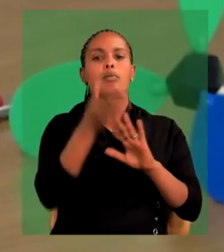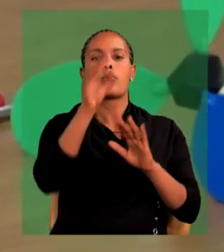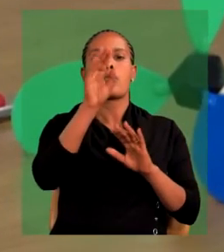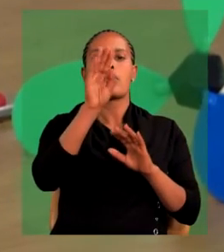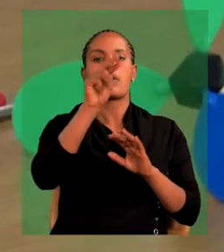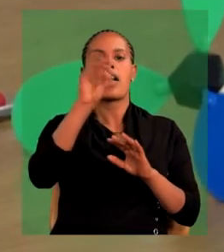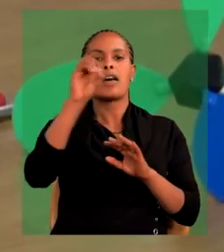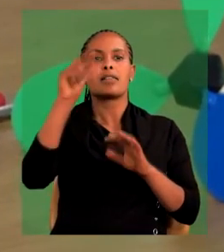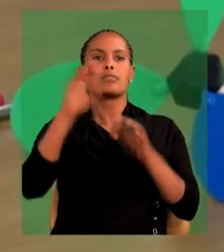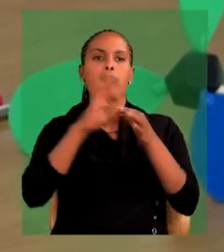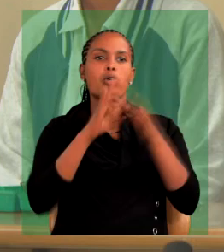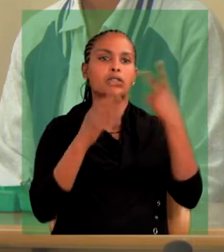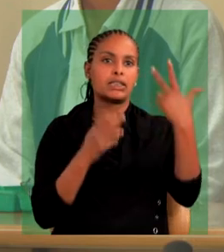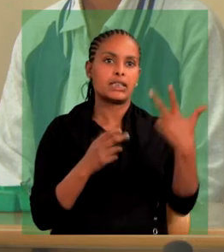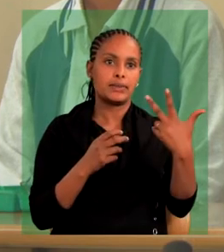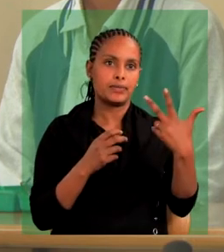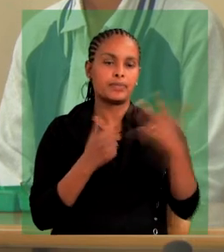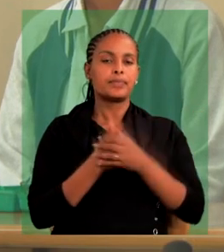pairs? 3. 3.